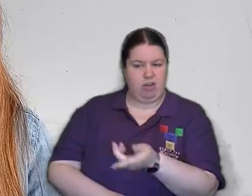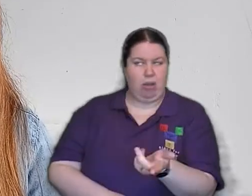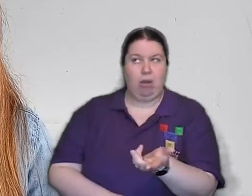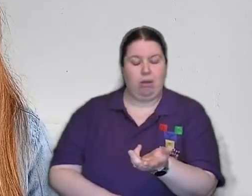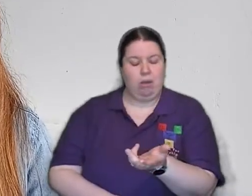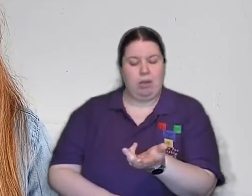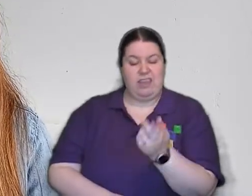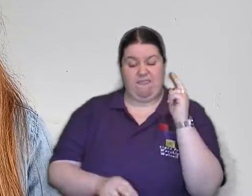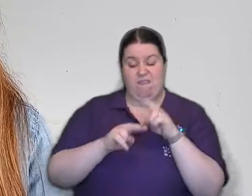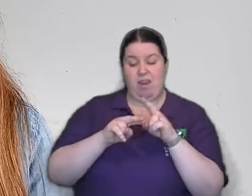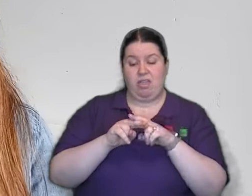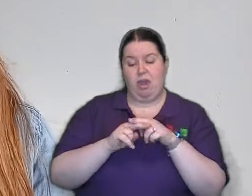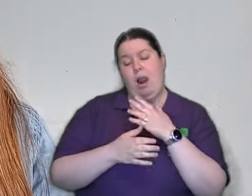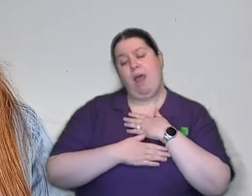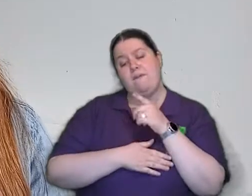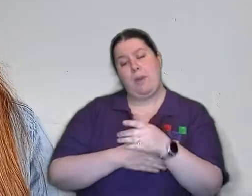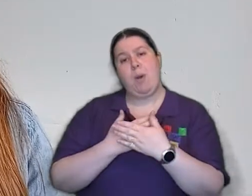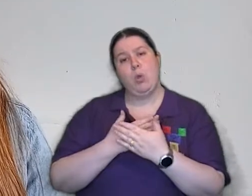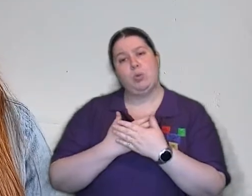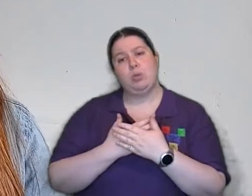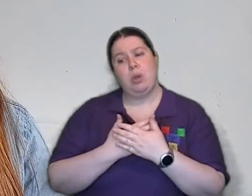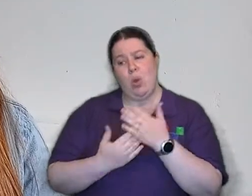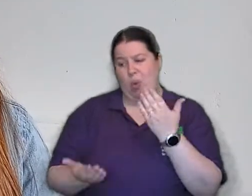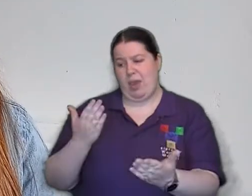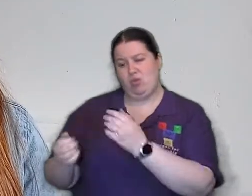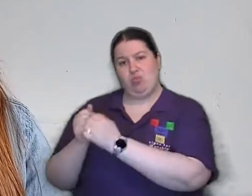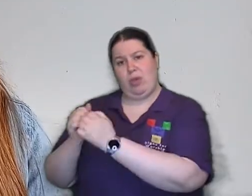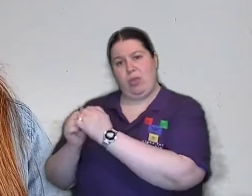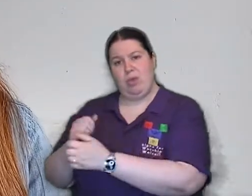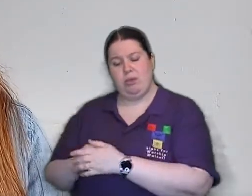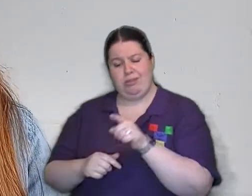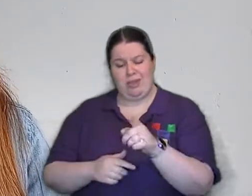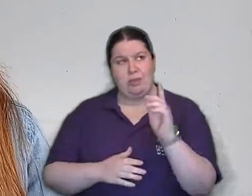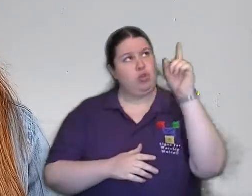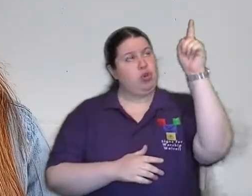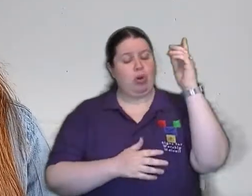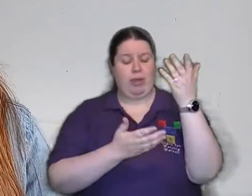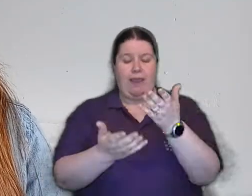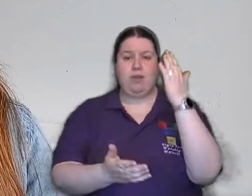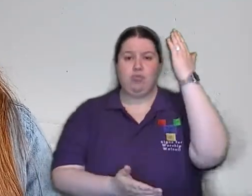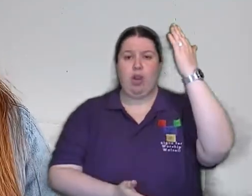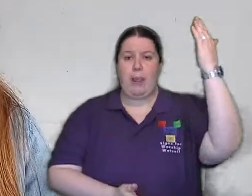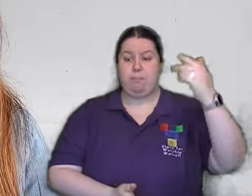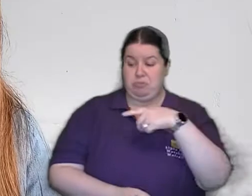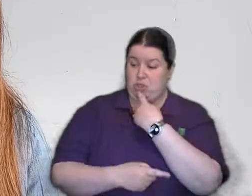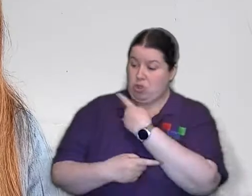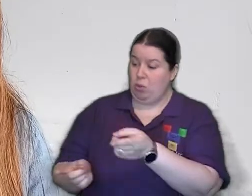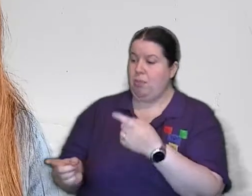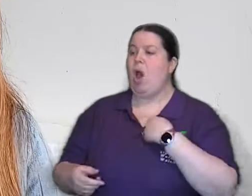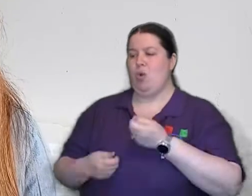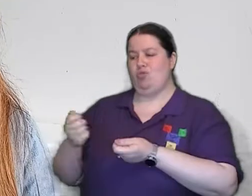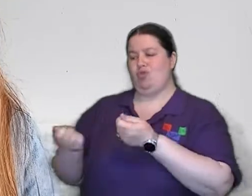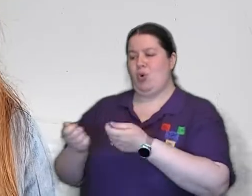arrogant teenager. His father favoured him over his brothers, and after having a God-given dream, he told his